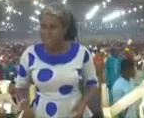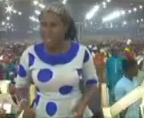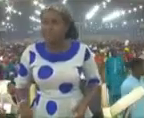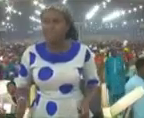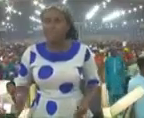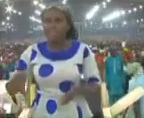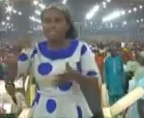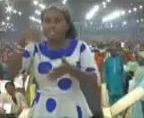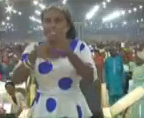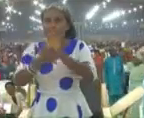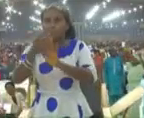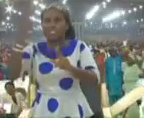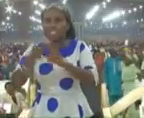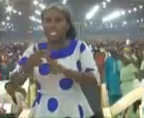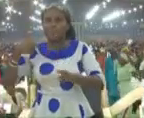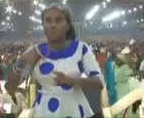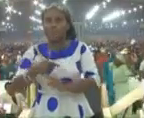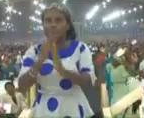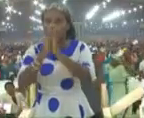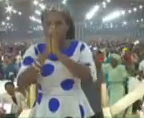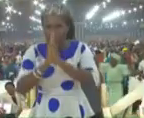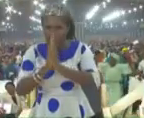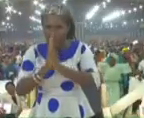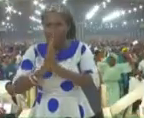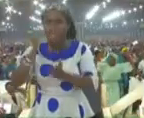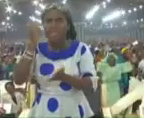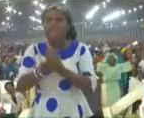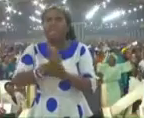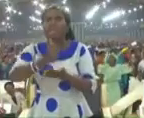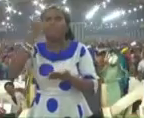In Jesus' mighty name, we have prayed.